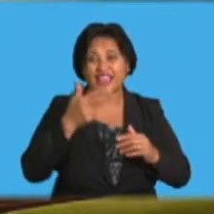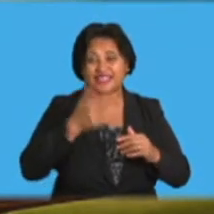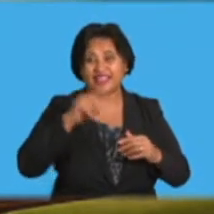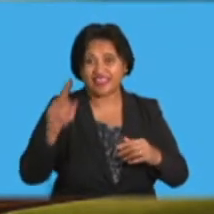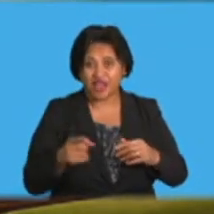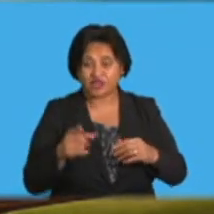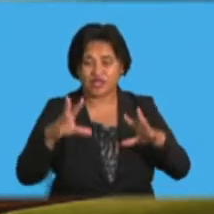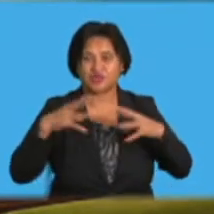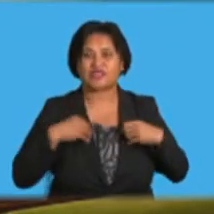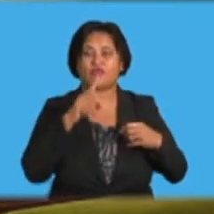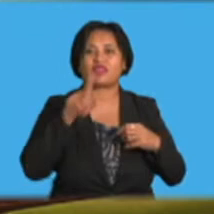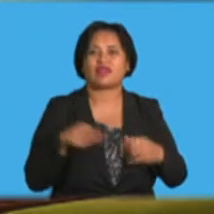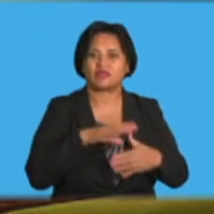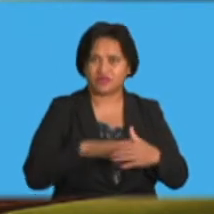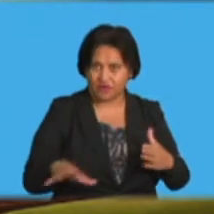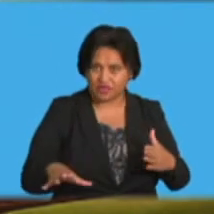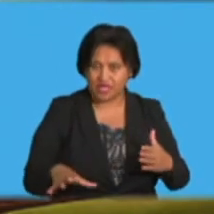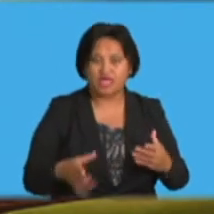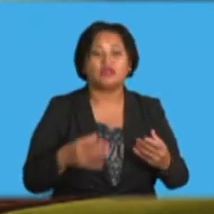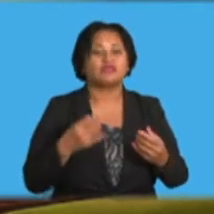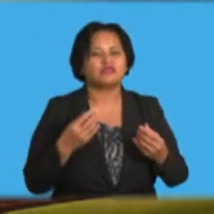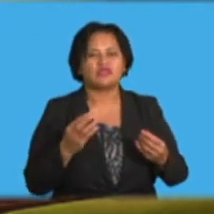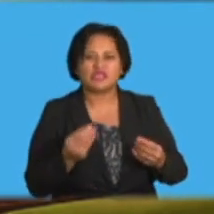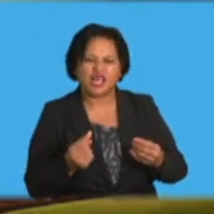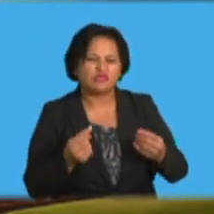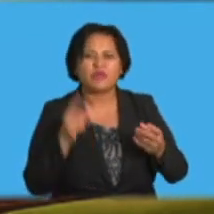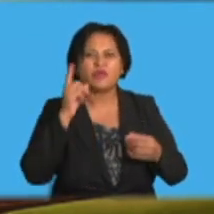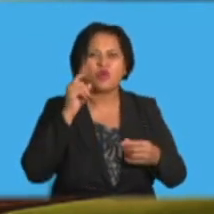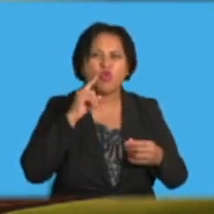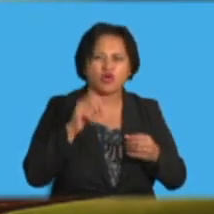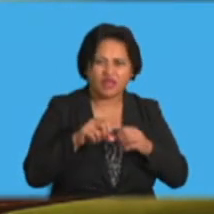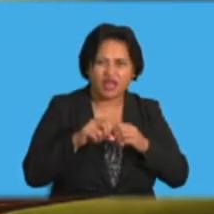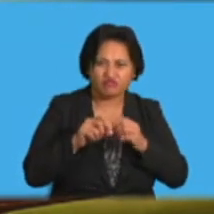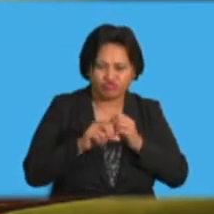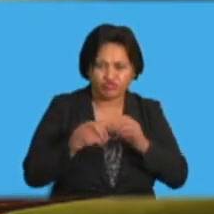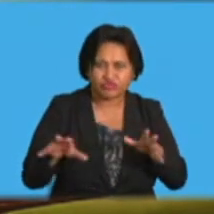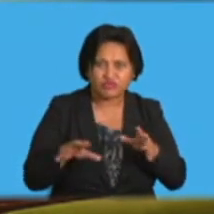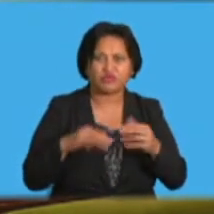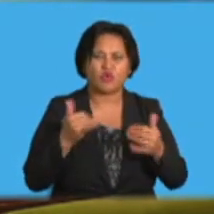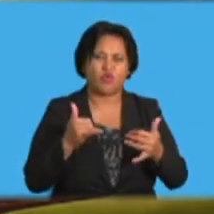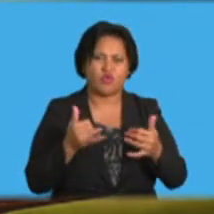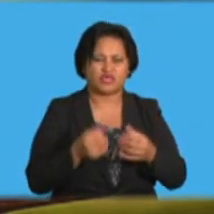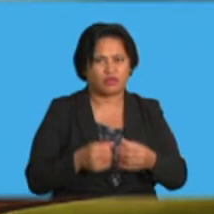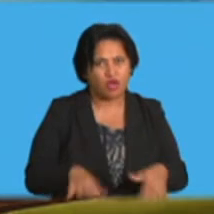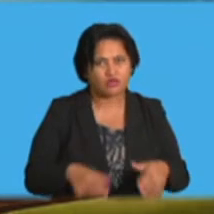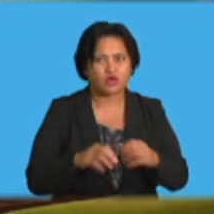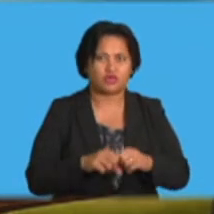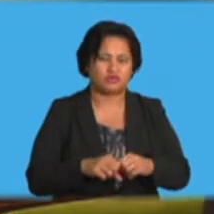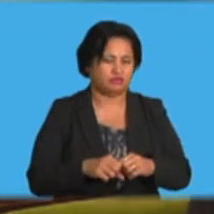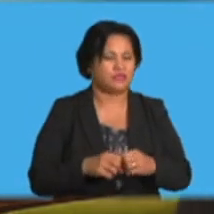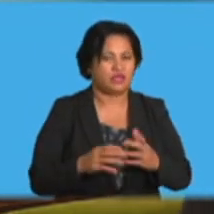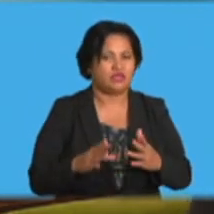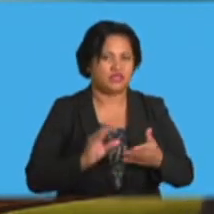received $1,000, which included homeowners that suffered water damage and had some possessions lost or damaged, Madam Speaker. Apart